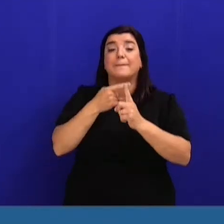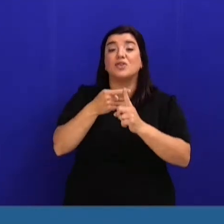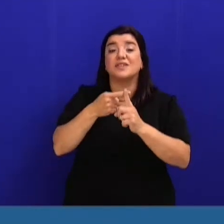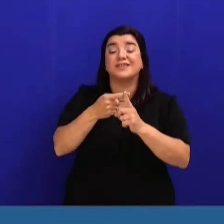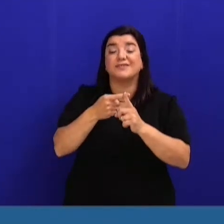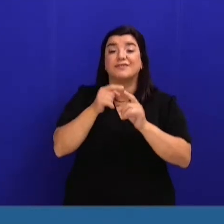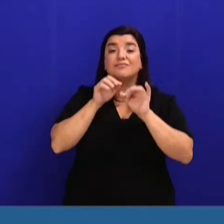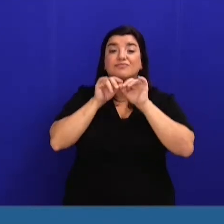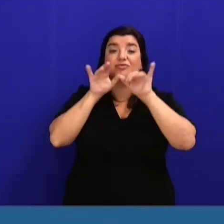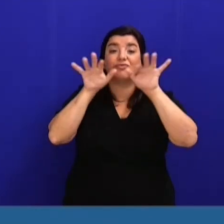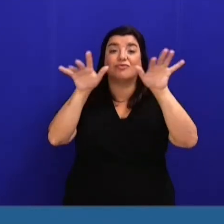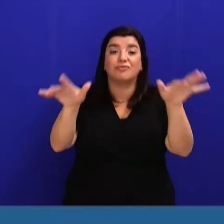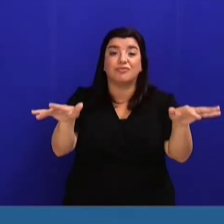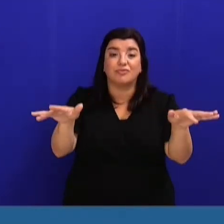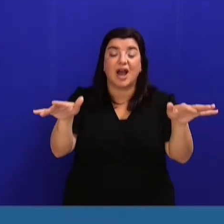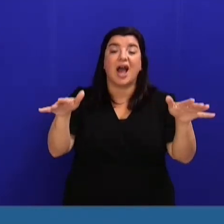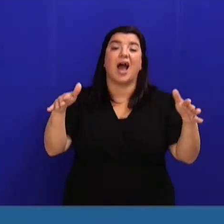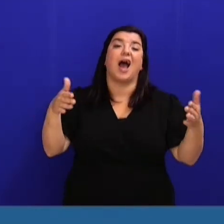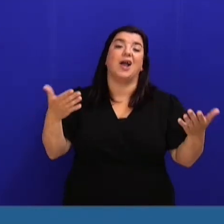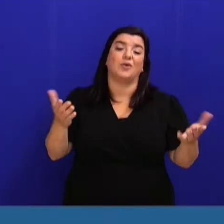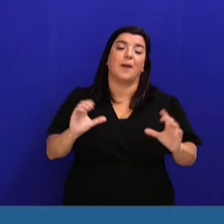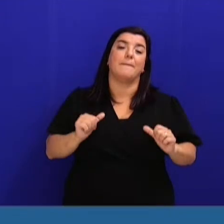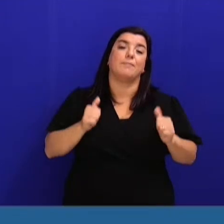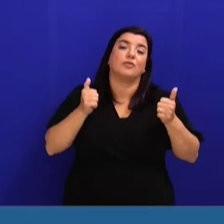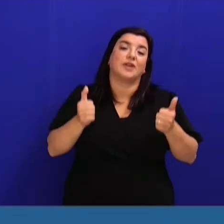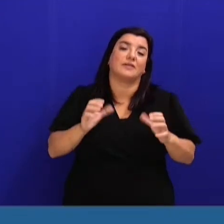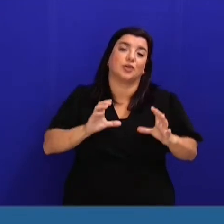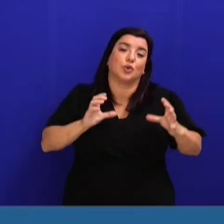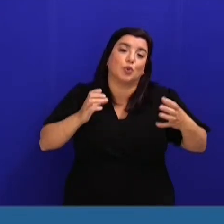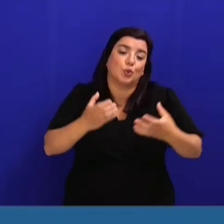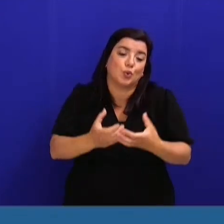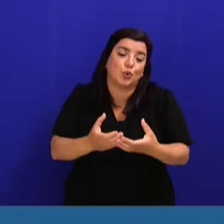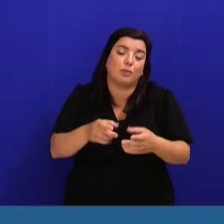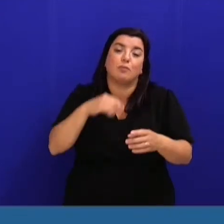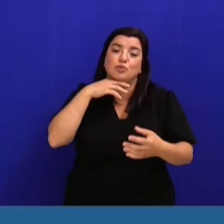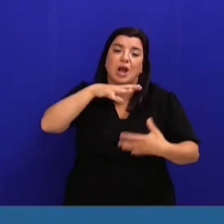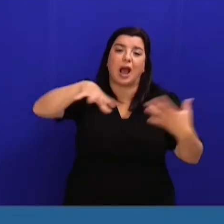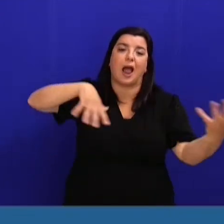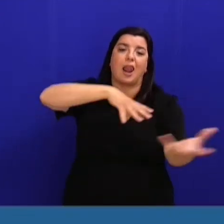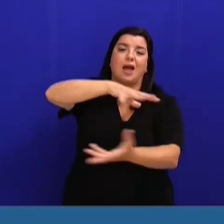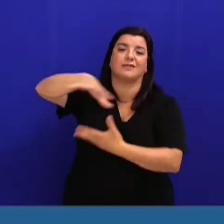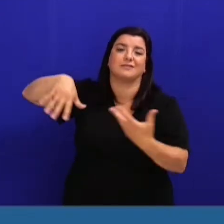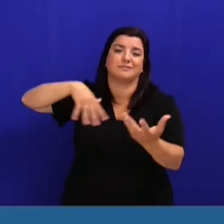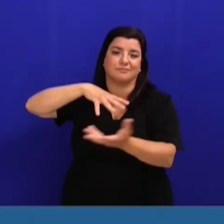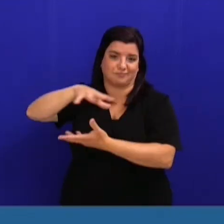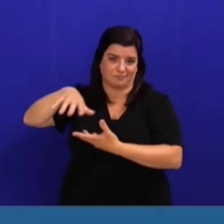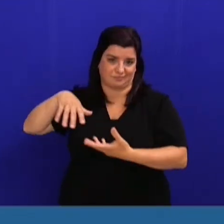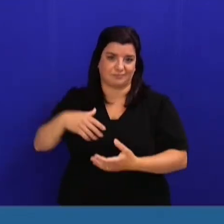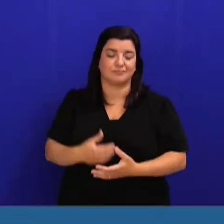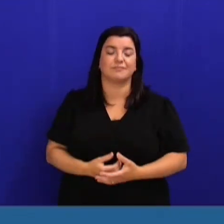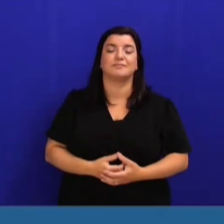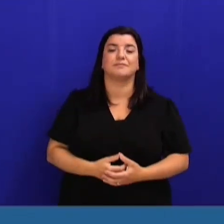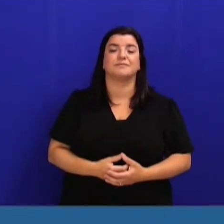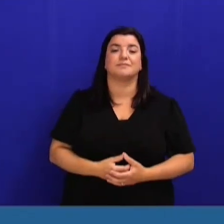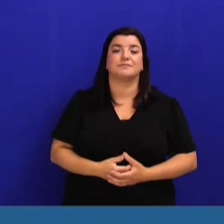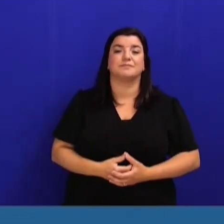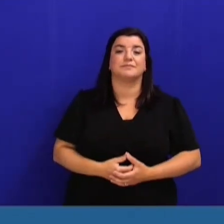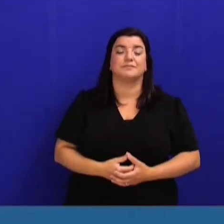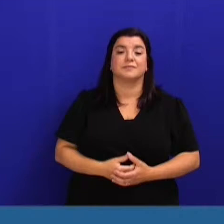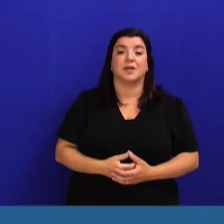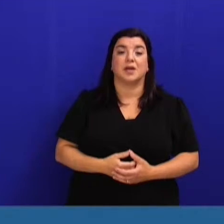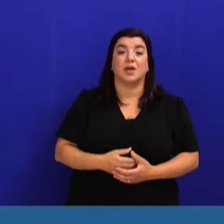ieħor u għalhekk dak il-kunċett tal-bubbles li inti dejjem iżżomm kemm jista' jkun mal-bubbles tiegħek. Anka jkollna l-gaming u